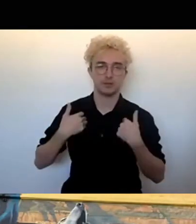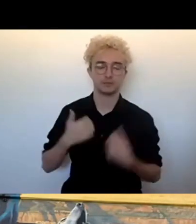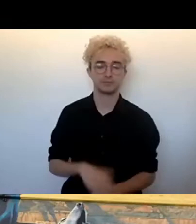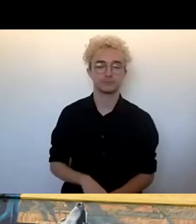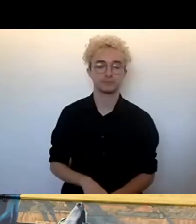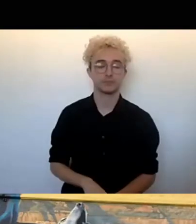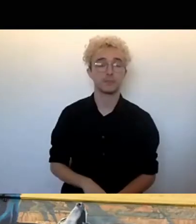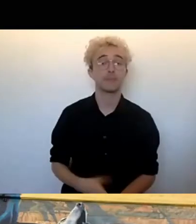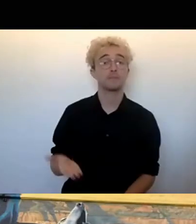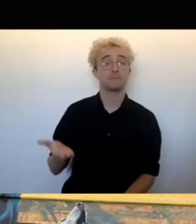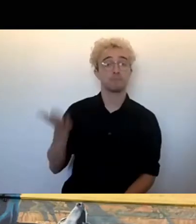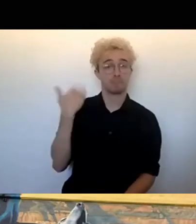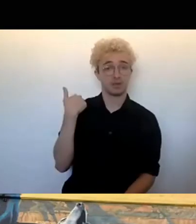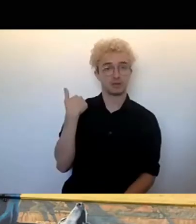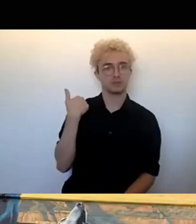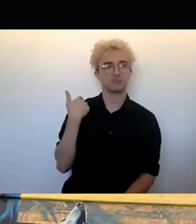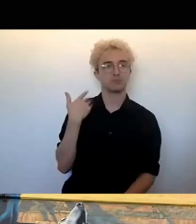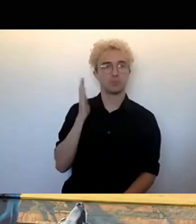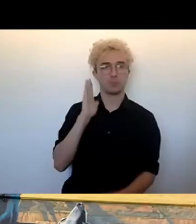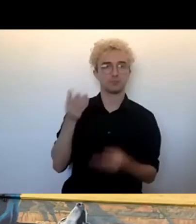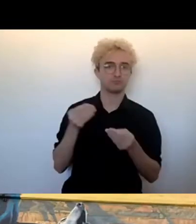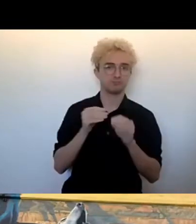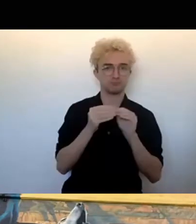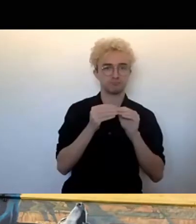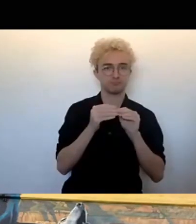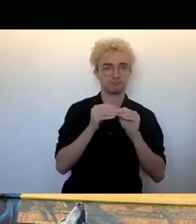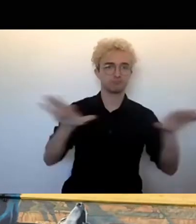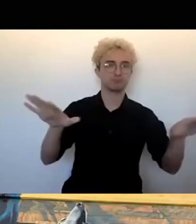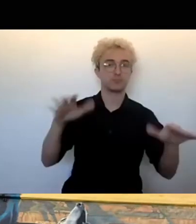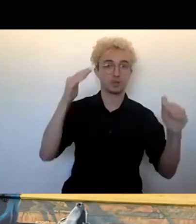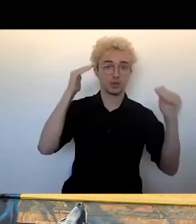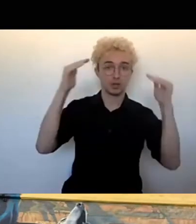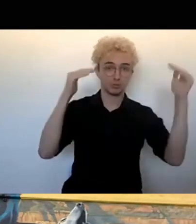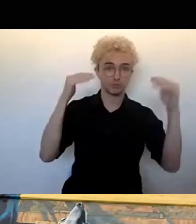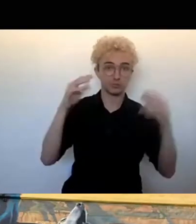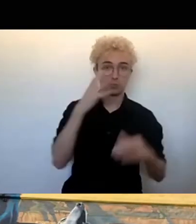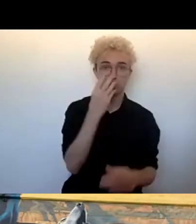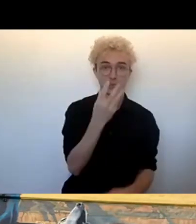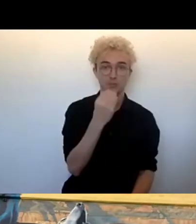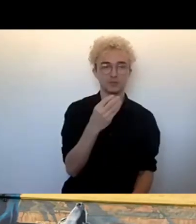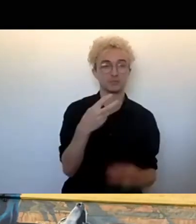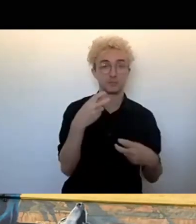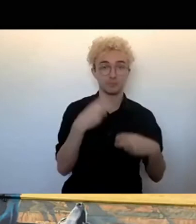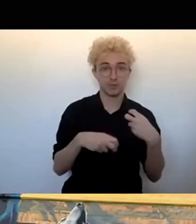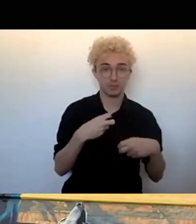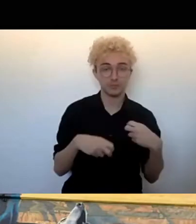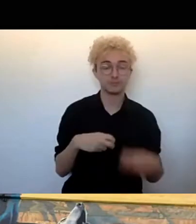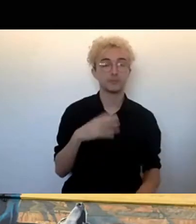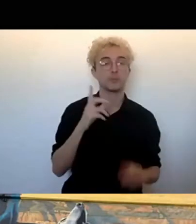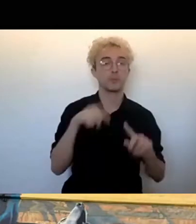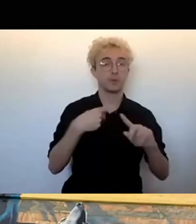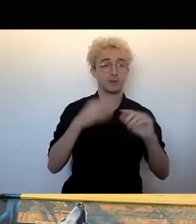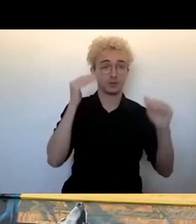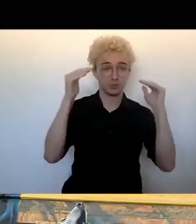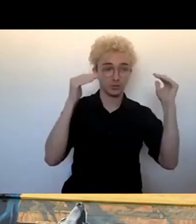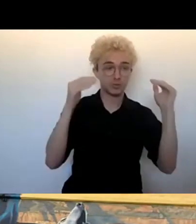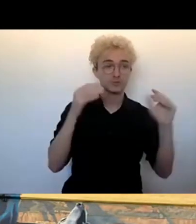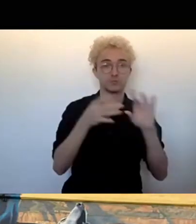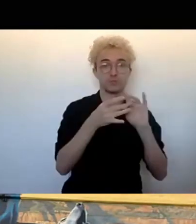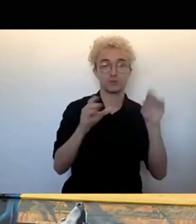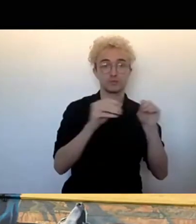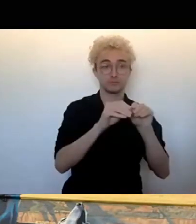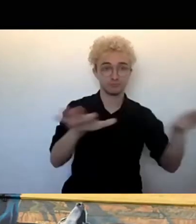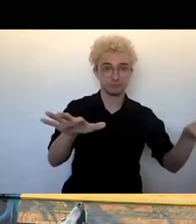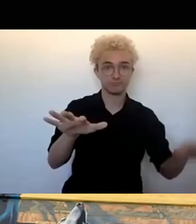out, but problem is being around humans for so long, when you put full adult wolves out in the field, they have a tendency to come on